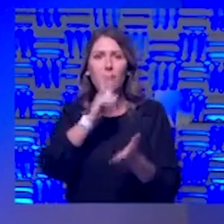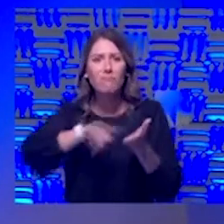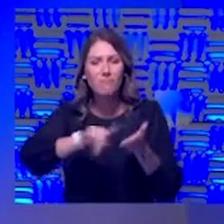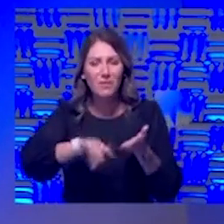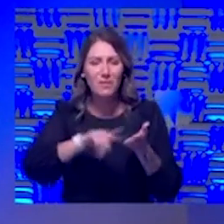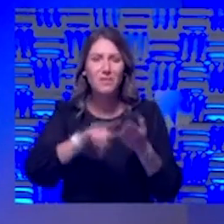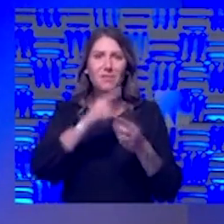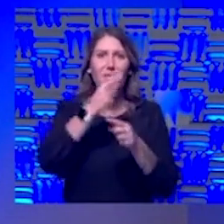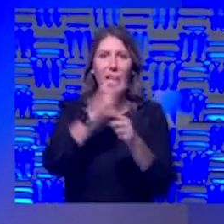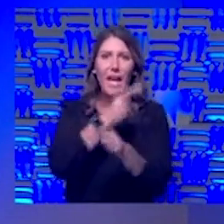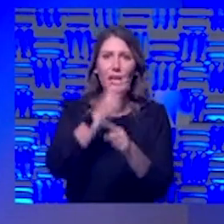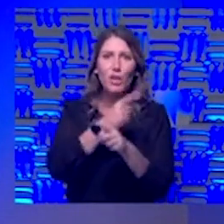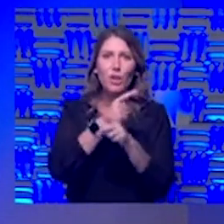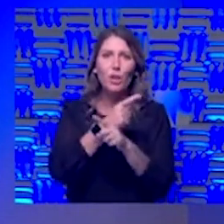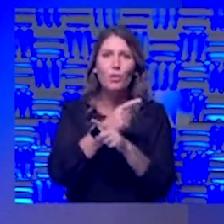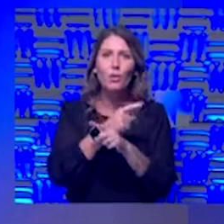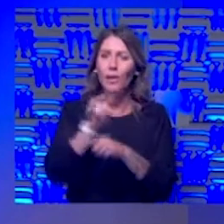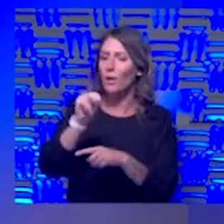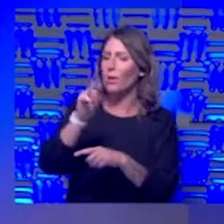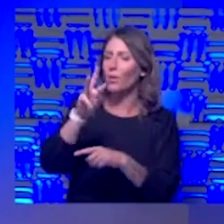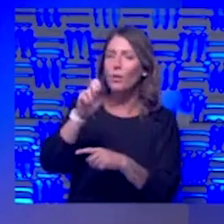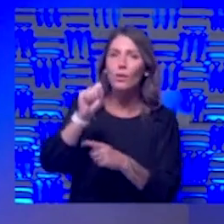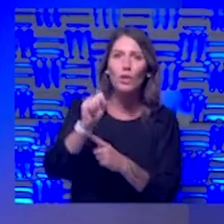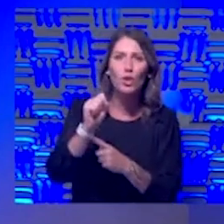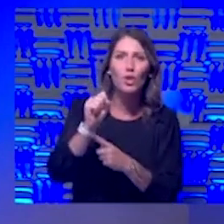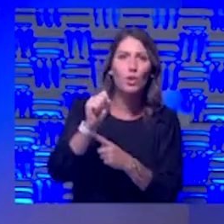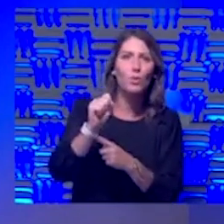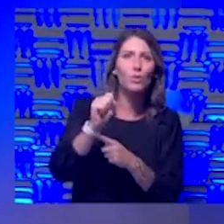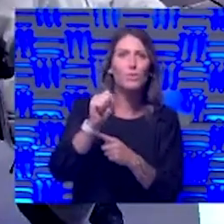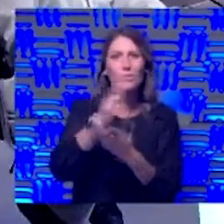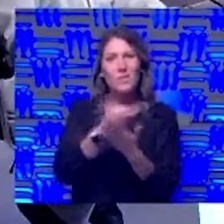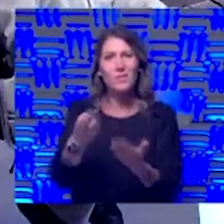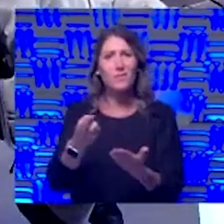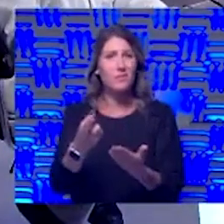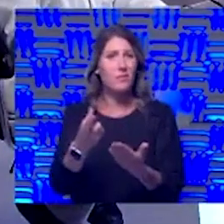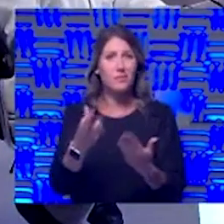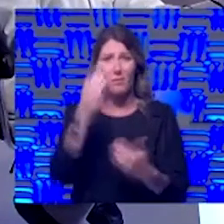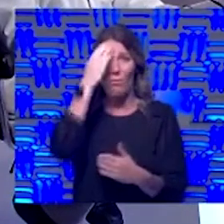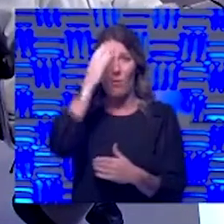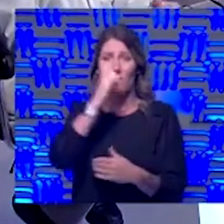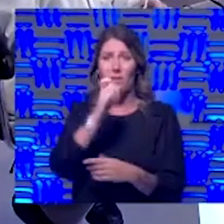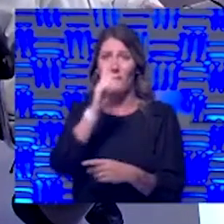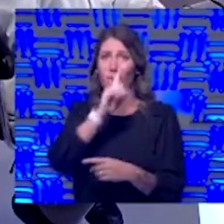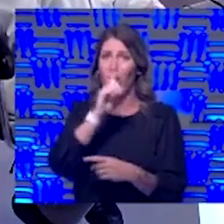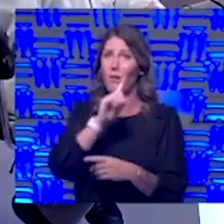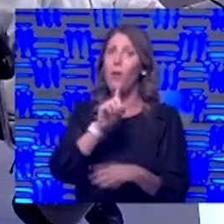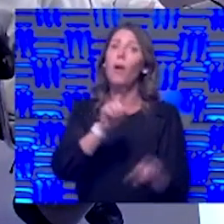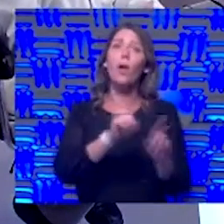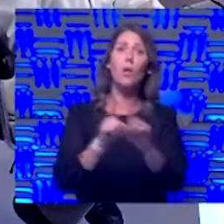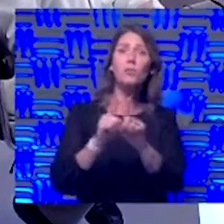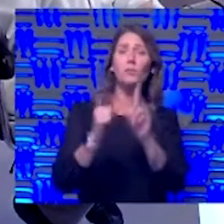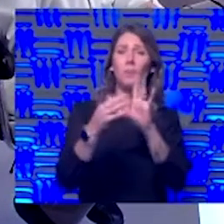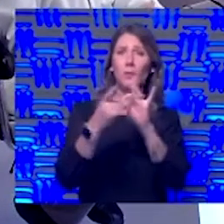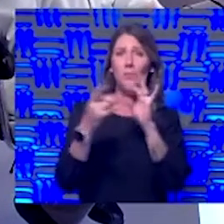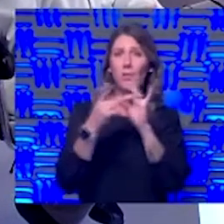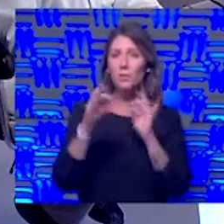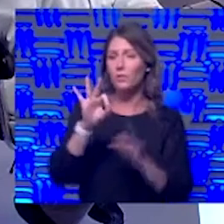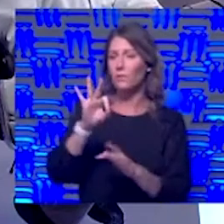news sources, and you will understand that it's certainly not a hoax. And I would also point to, you know, influenza normally takes about